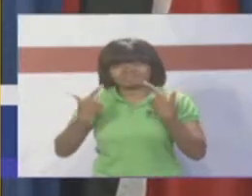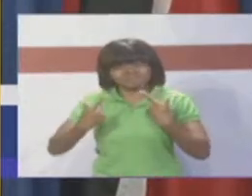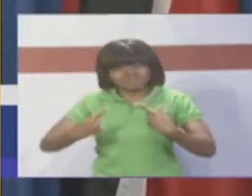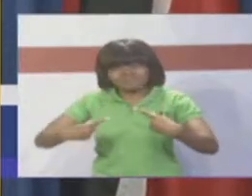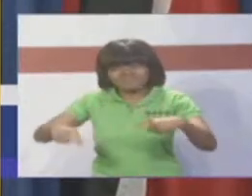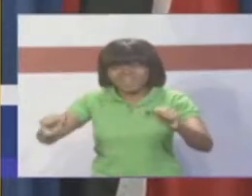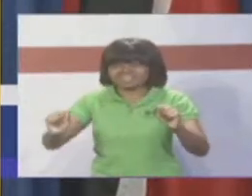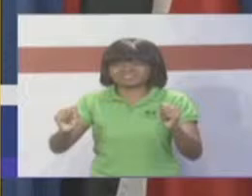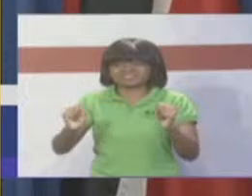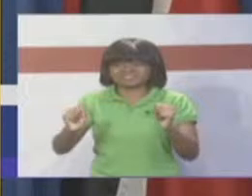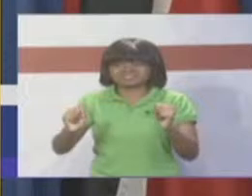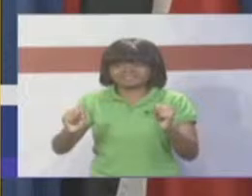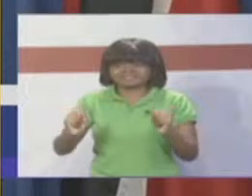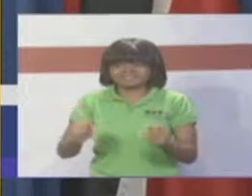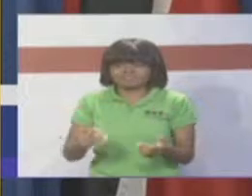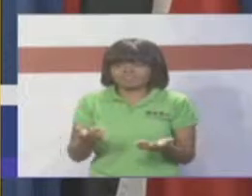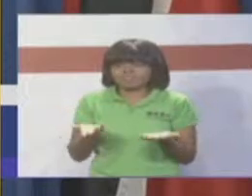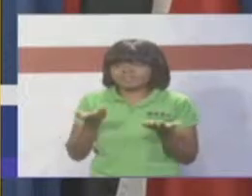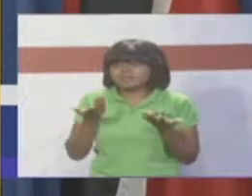to a virus which